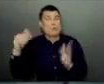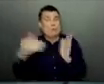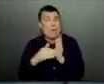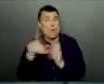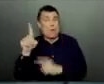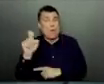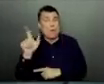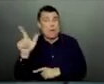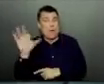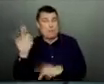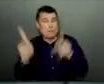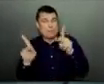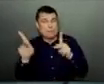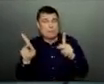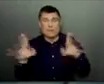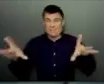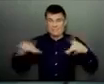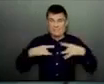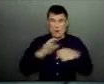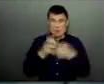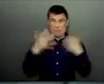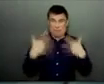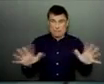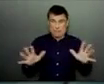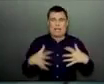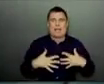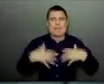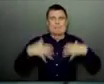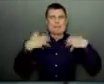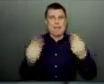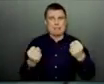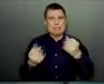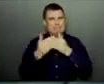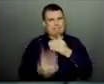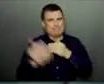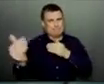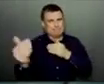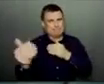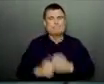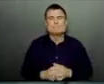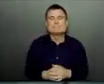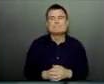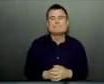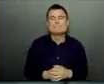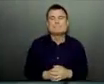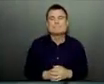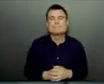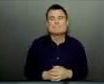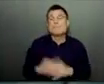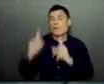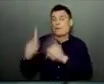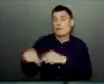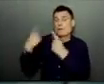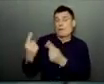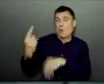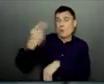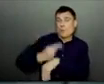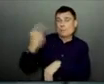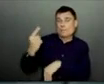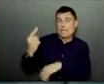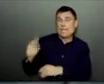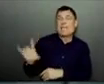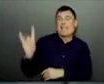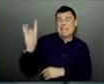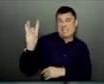COVID-19. In the last day, we have had eight new deaths from COVID-19 across the British Columbia,